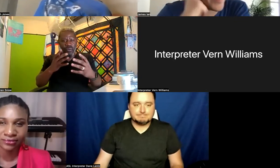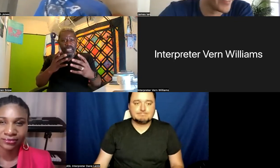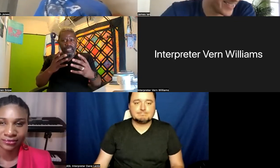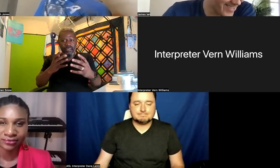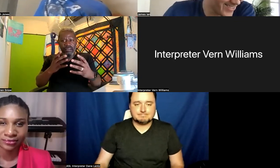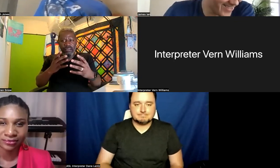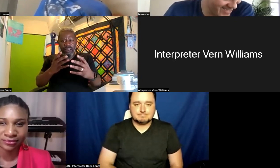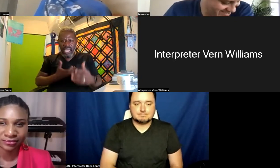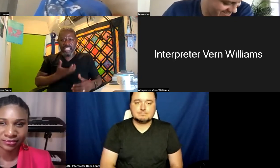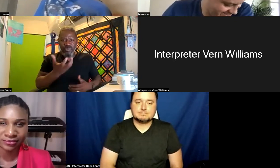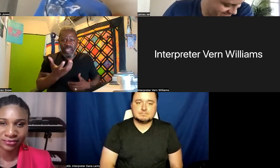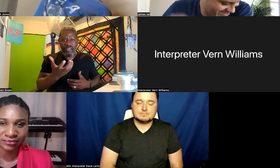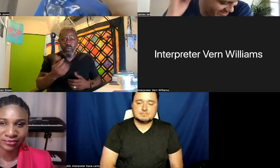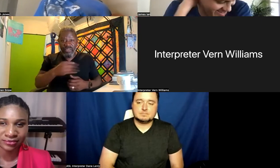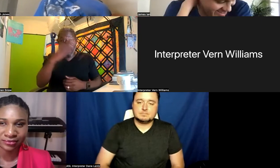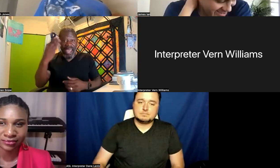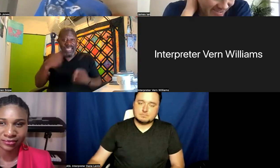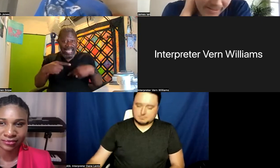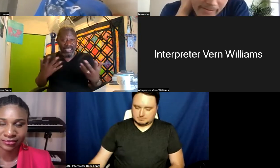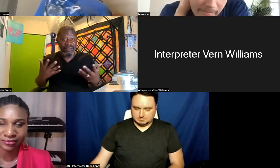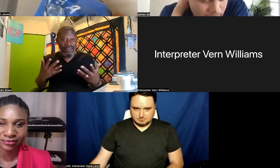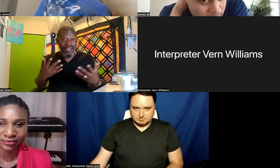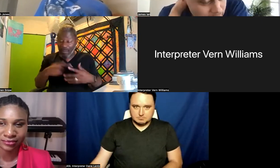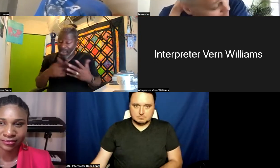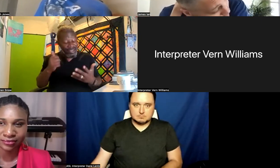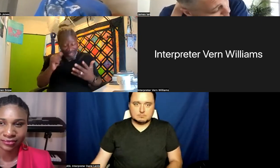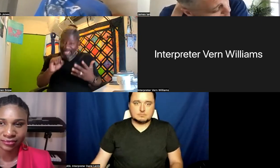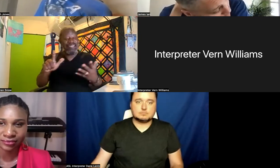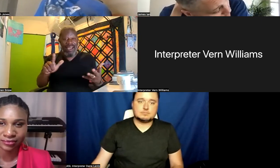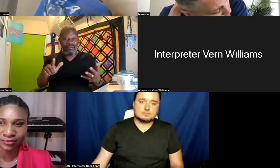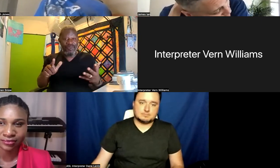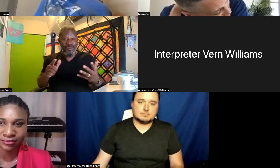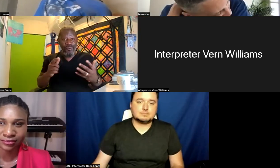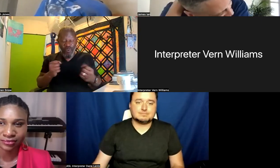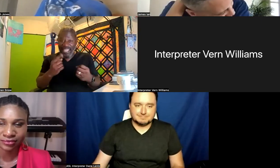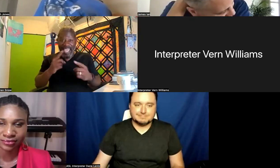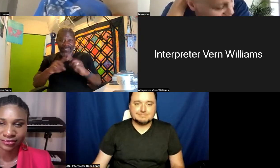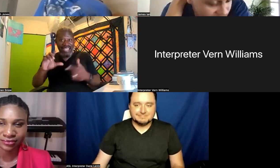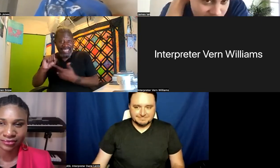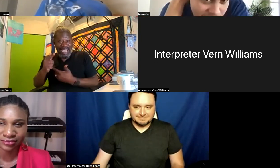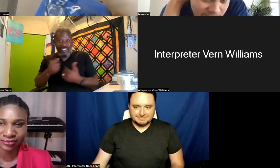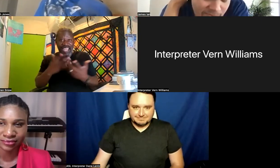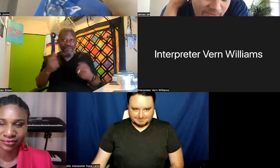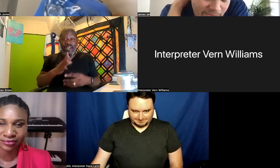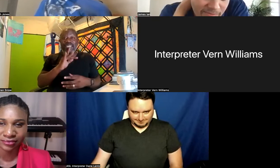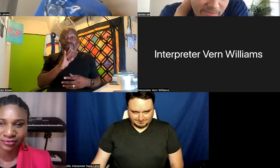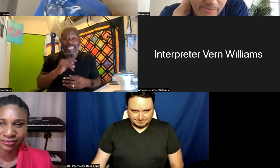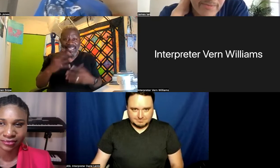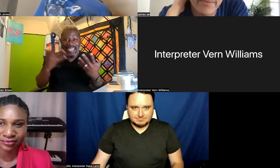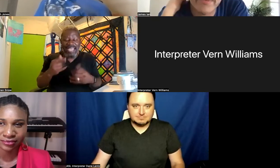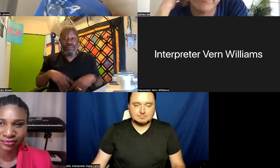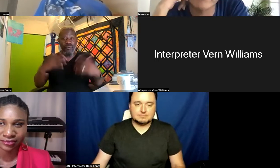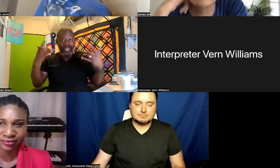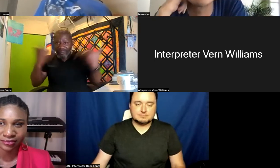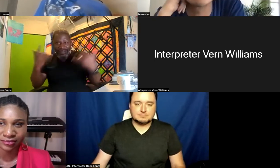how we express without Black sign, our Black ASL. We have like slang, just like everyone's speaking